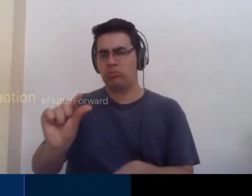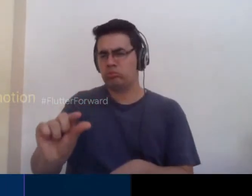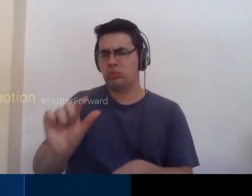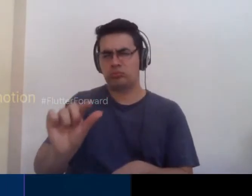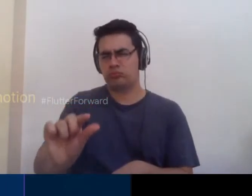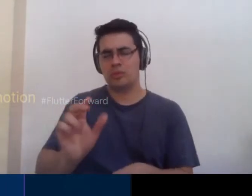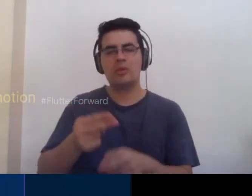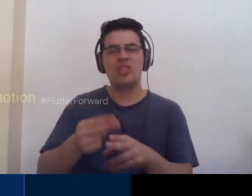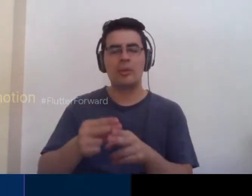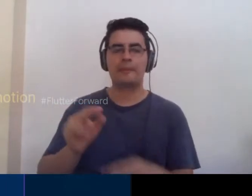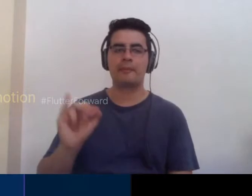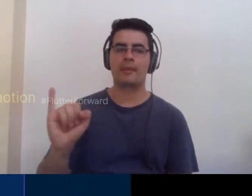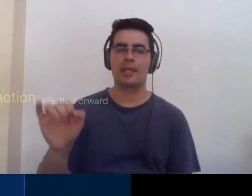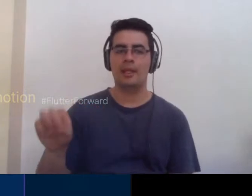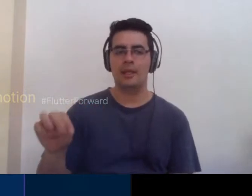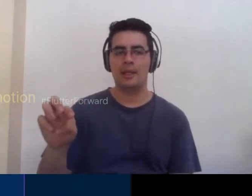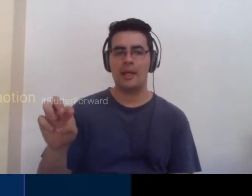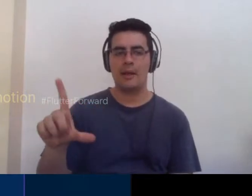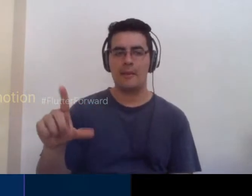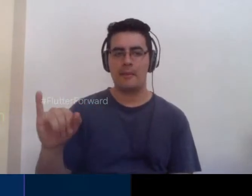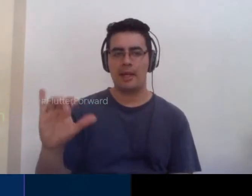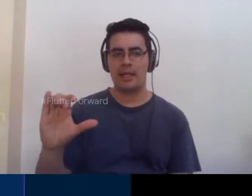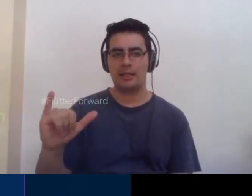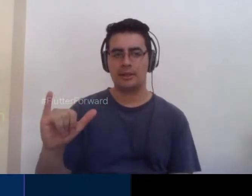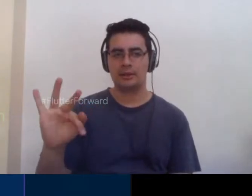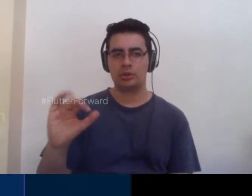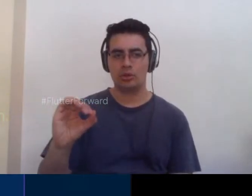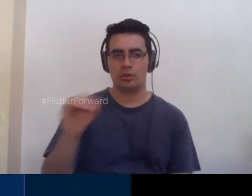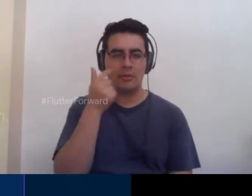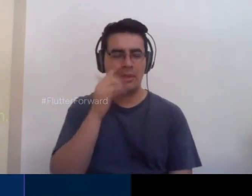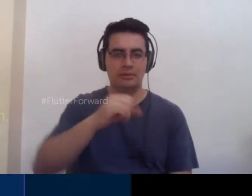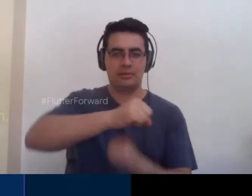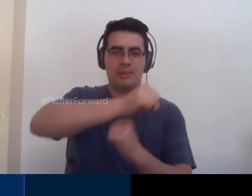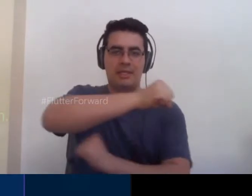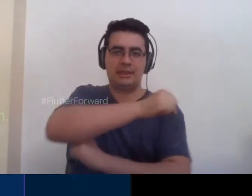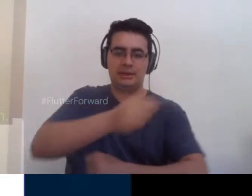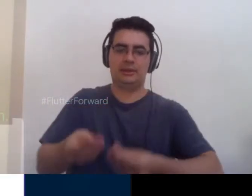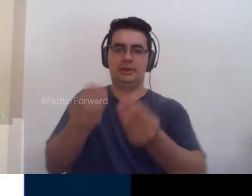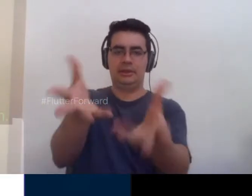they're a convenient way to implement simple motion designs in your app.